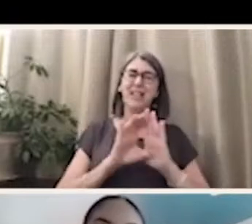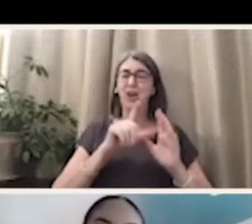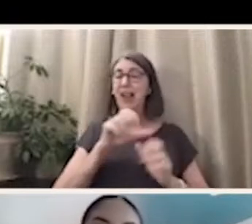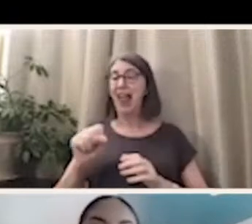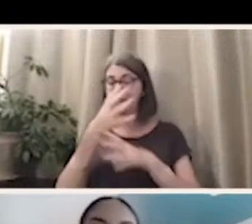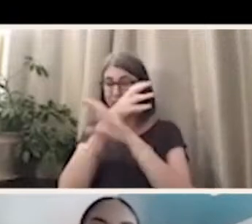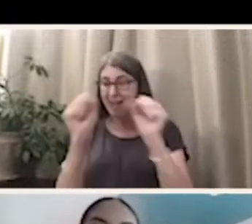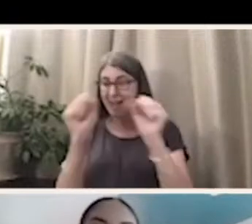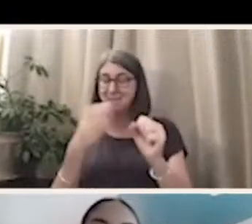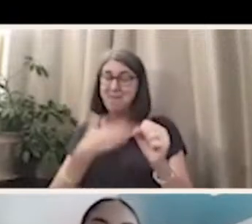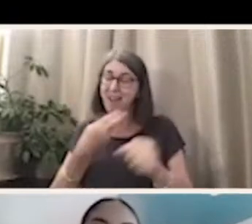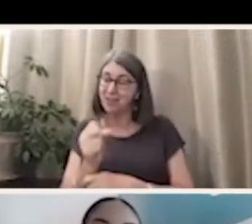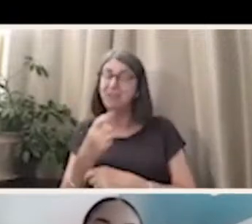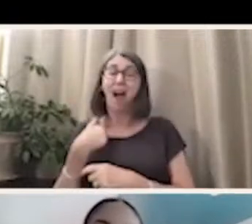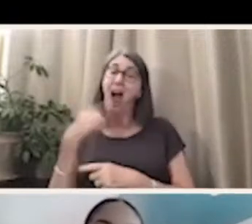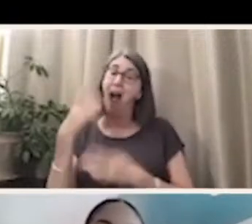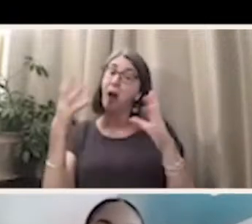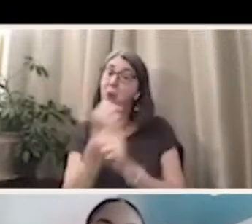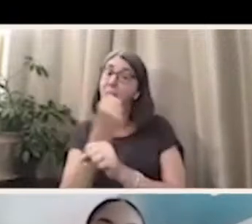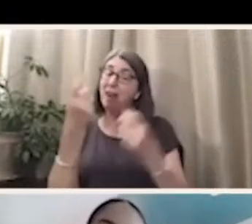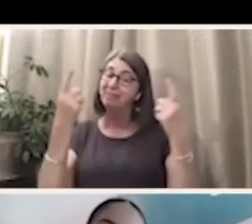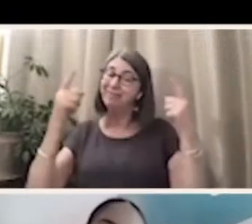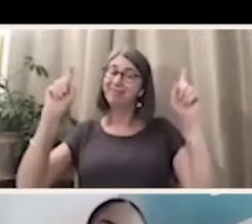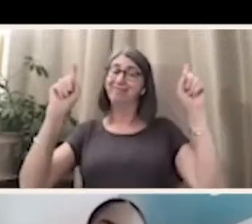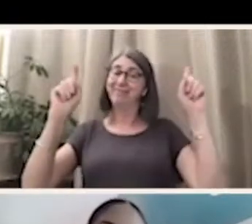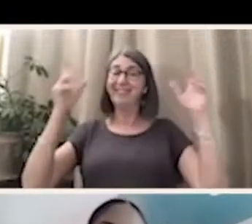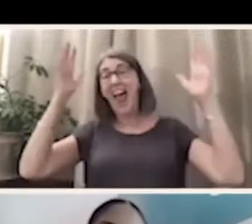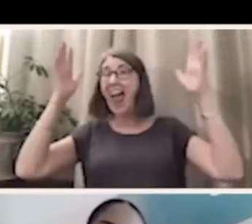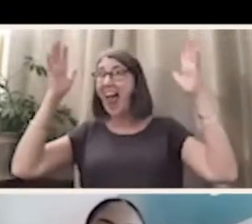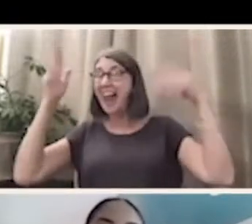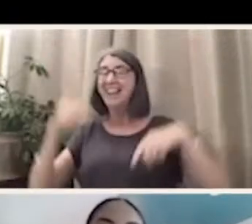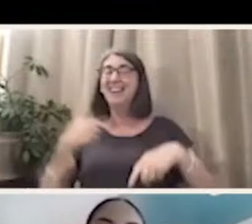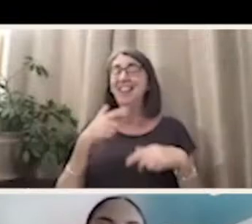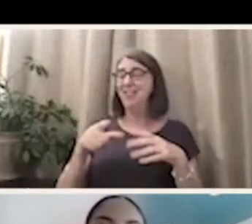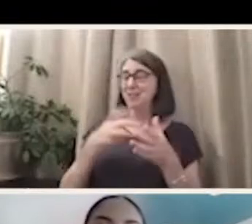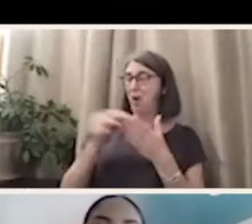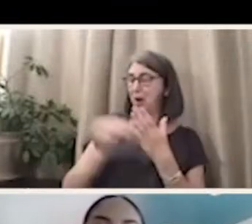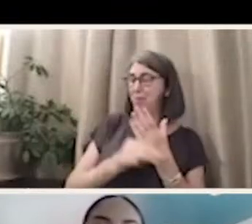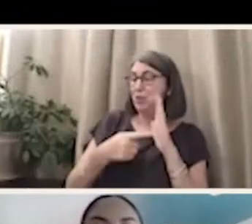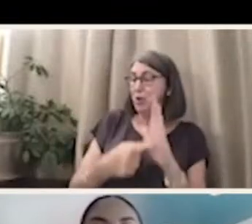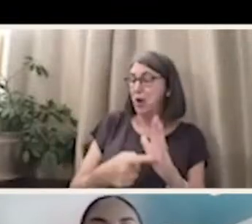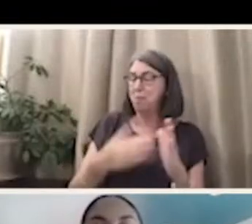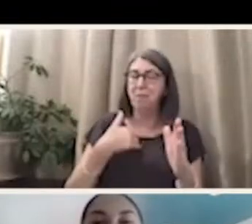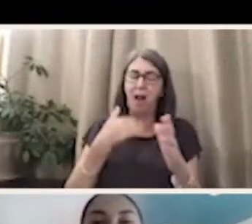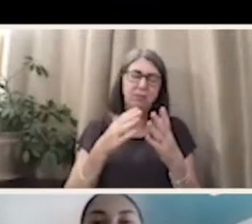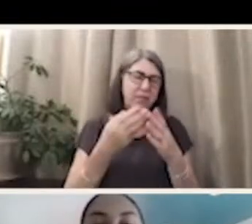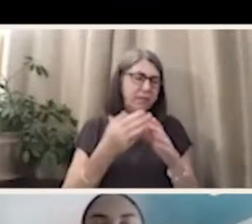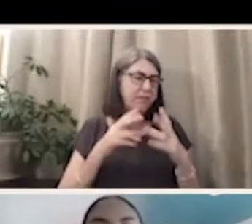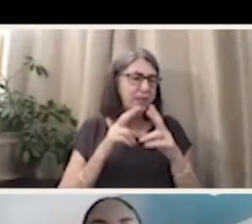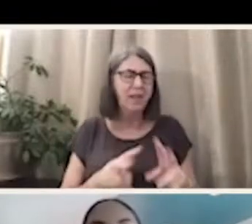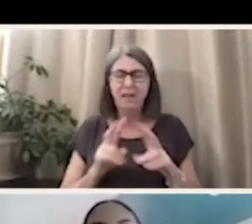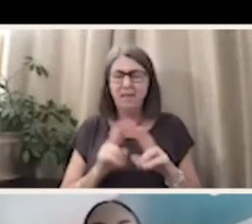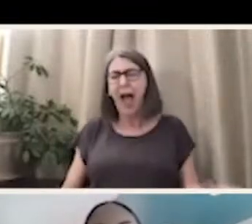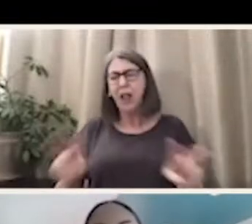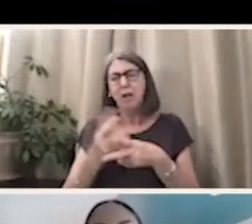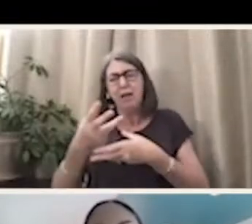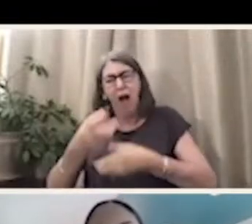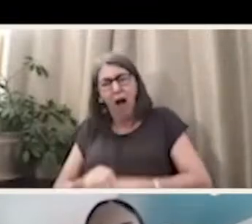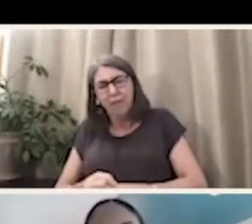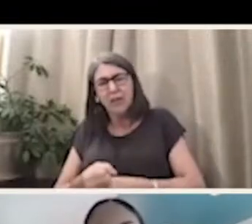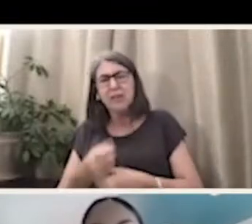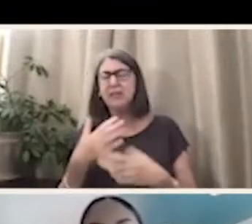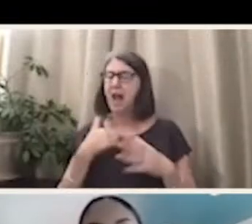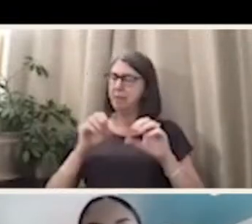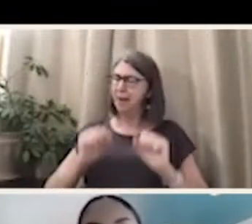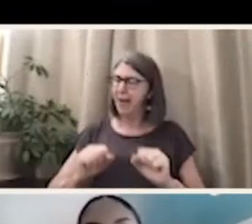and I have won. This program has shown me my worth and value, my confidence has improved, and I've been able to put plans